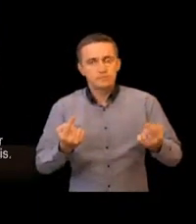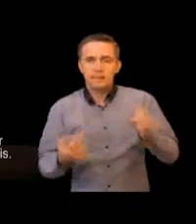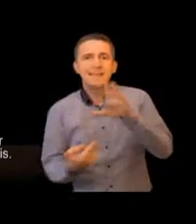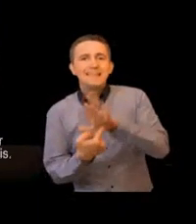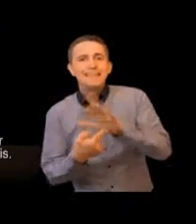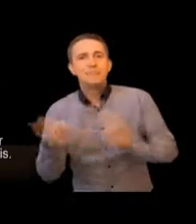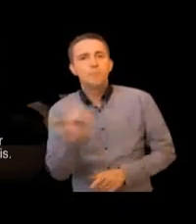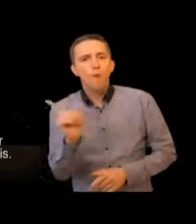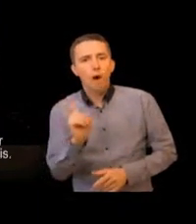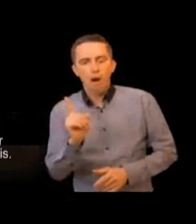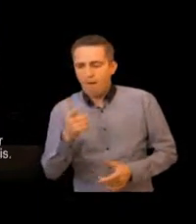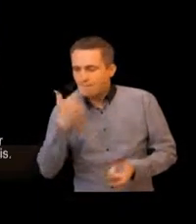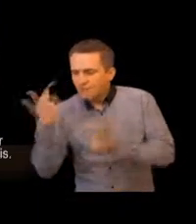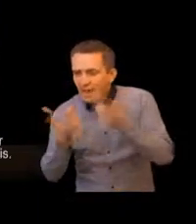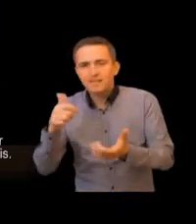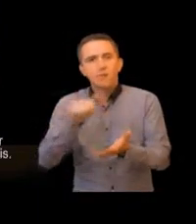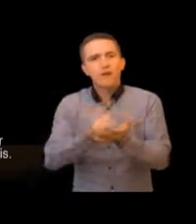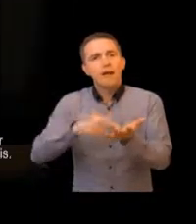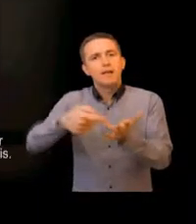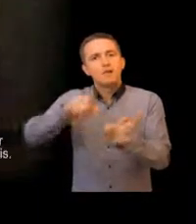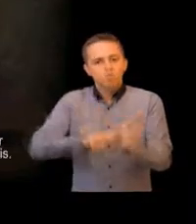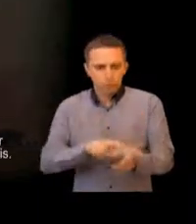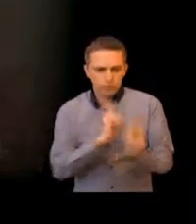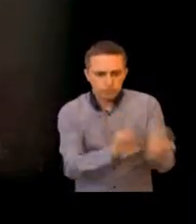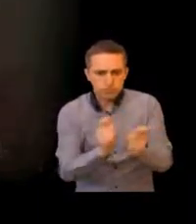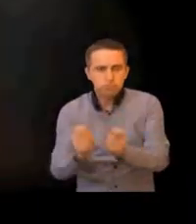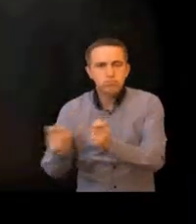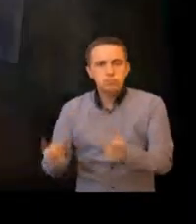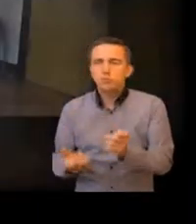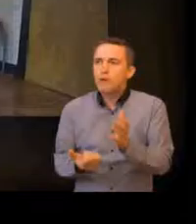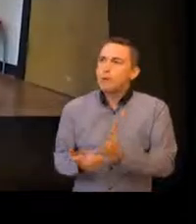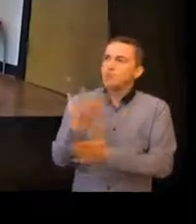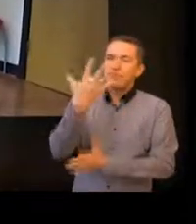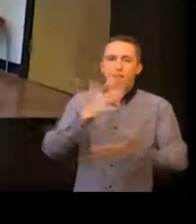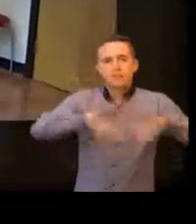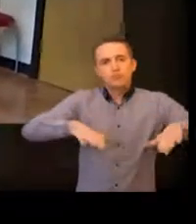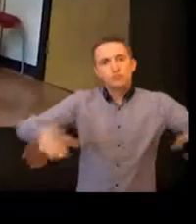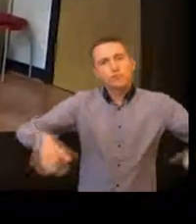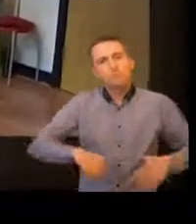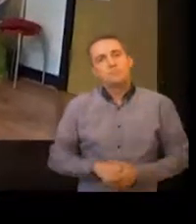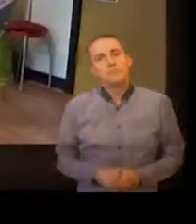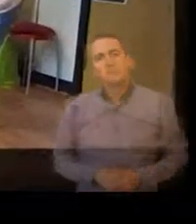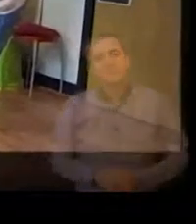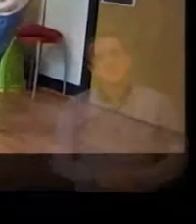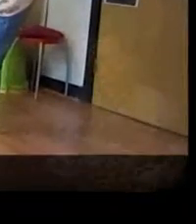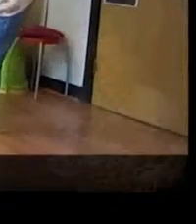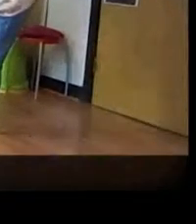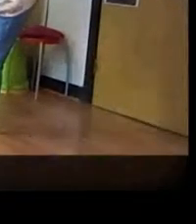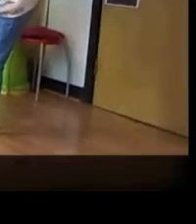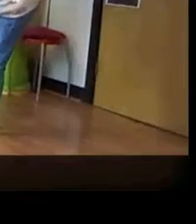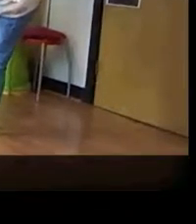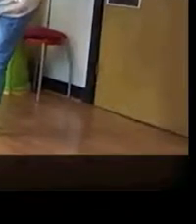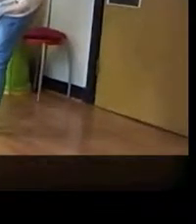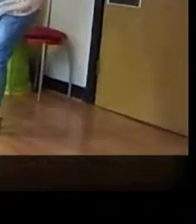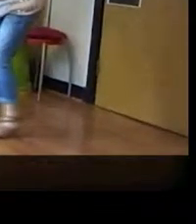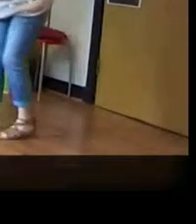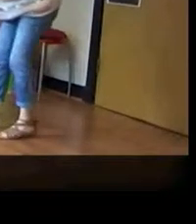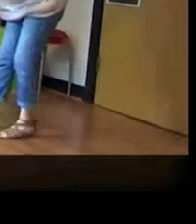Emma. Hearing and touch are very significant for a child with a visual impairment. This motivation of sound and or